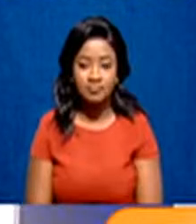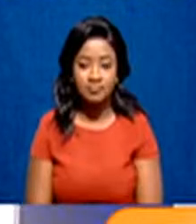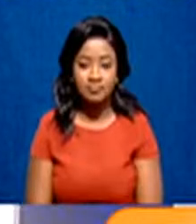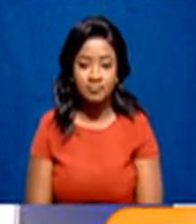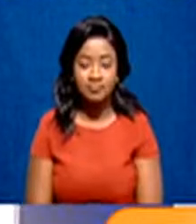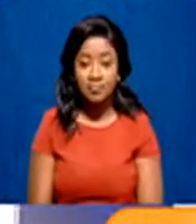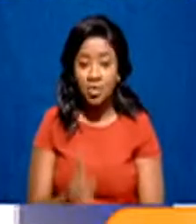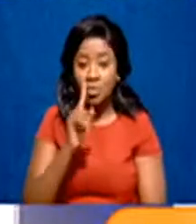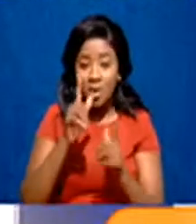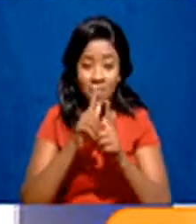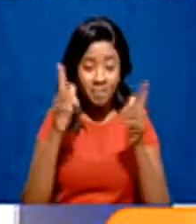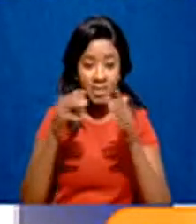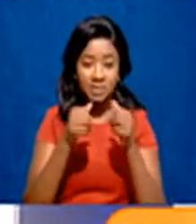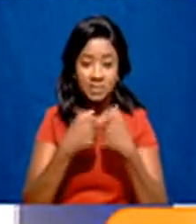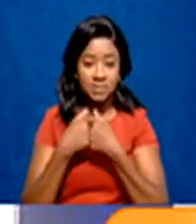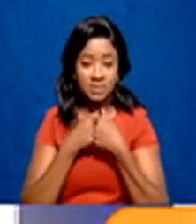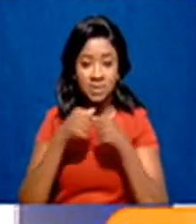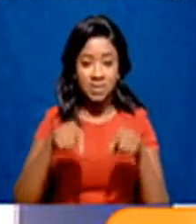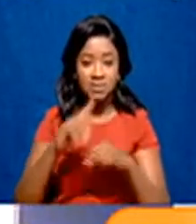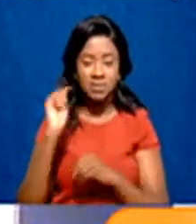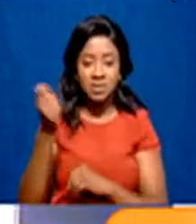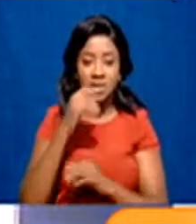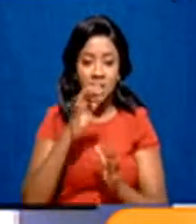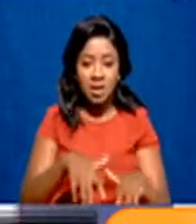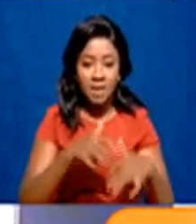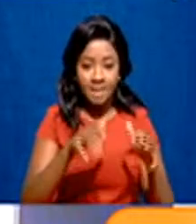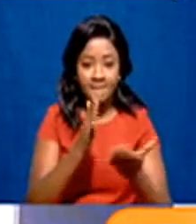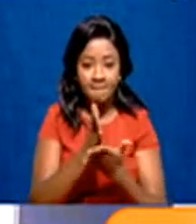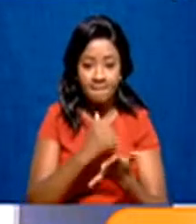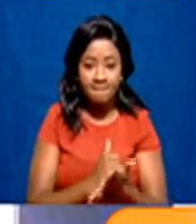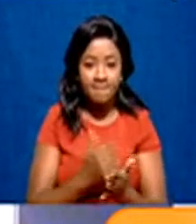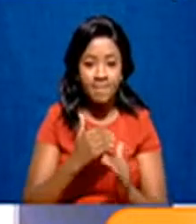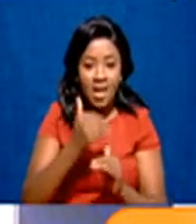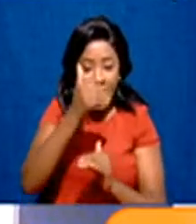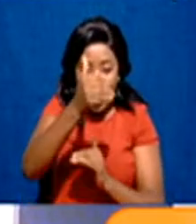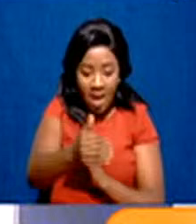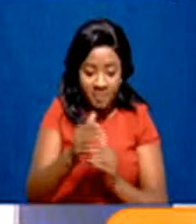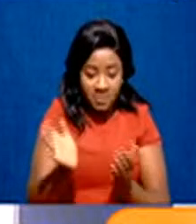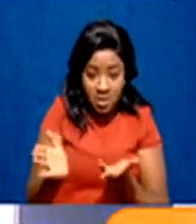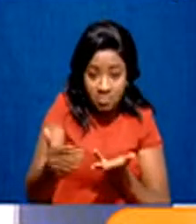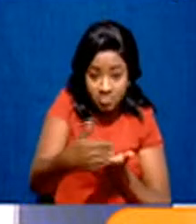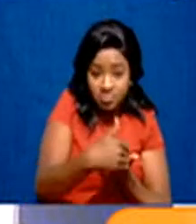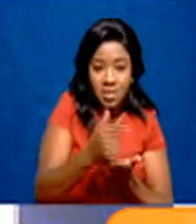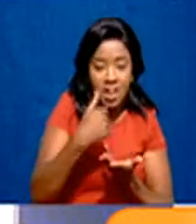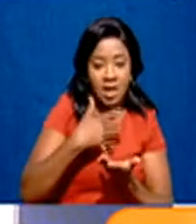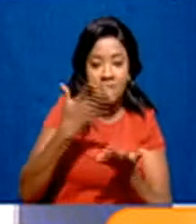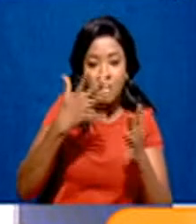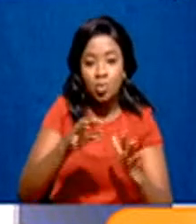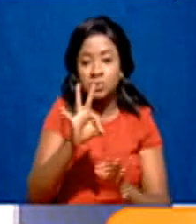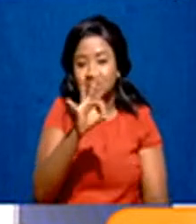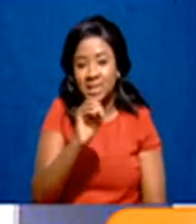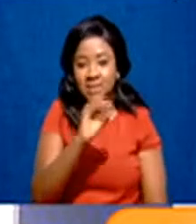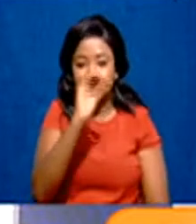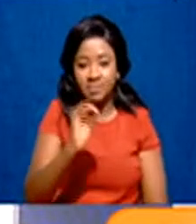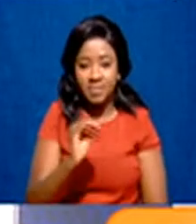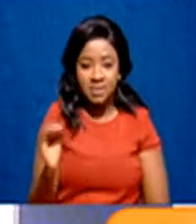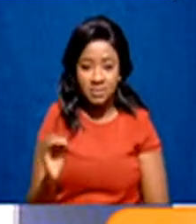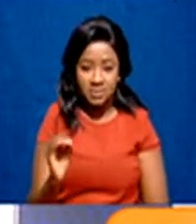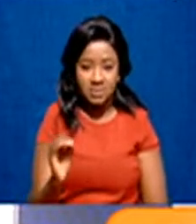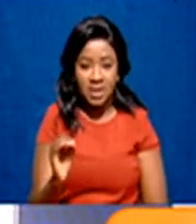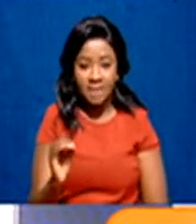So one of the biggest challenges in Kenya's agriculture sector is post-harvest losses, with farmers incurring an estimated loss of about up